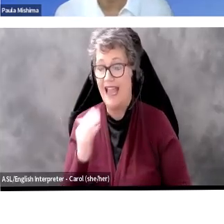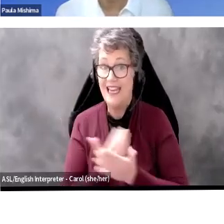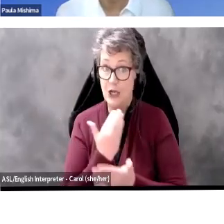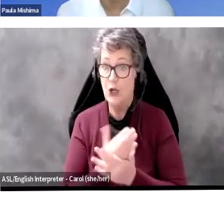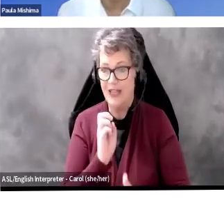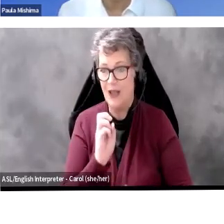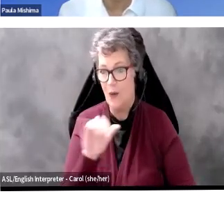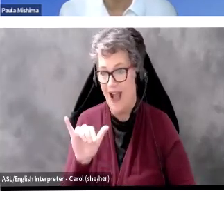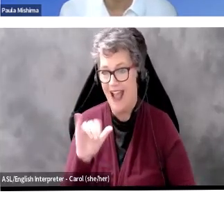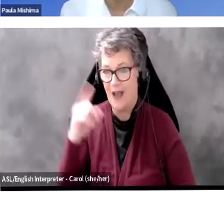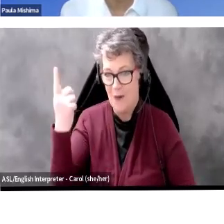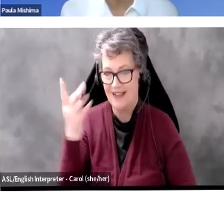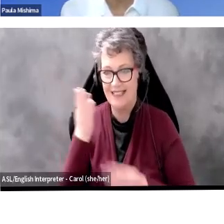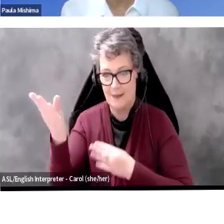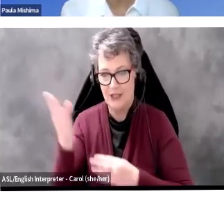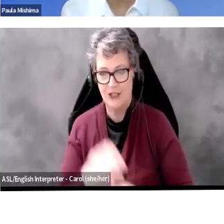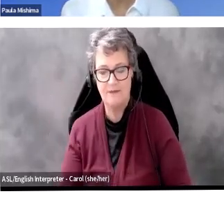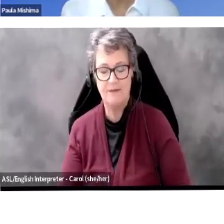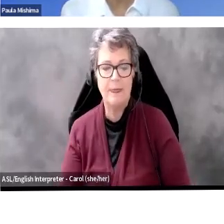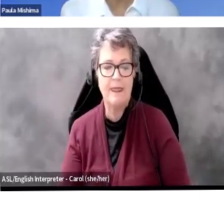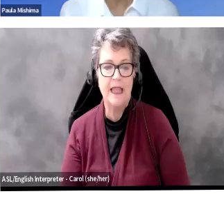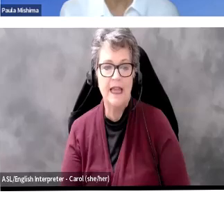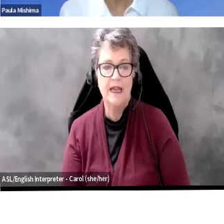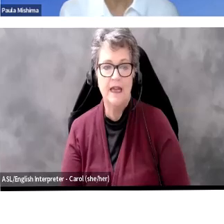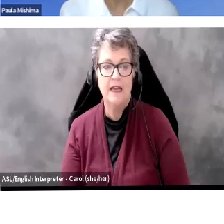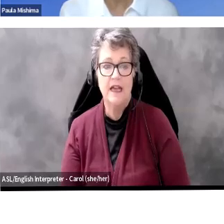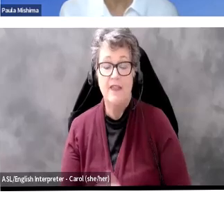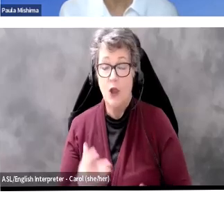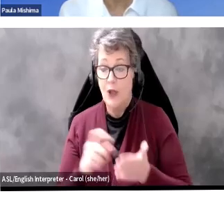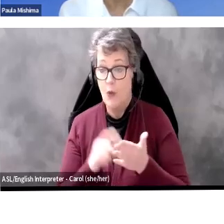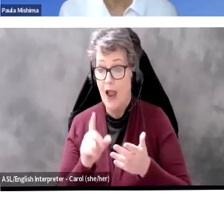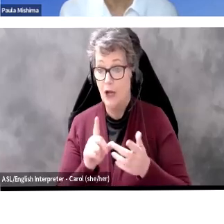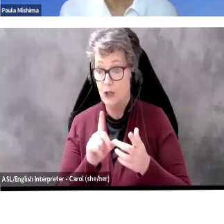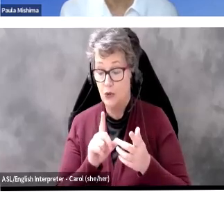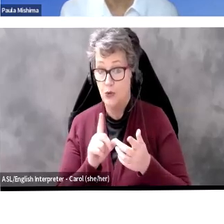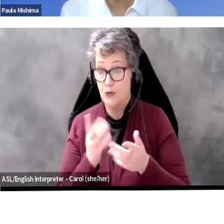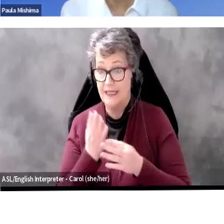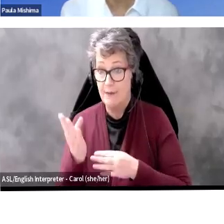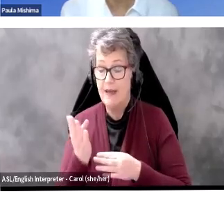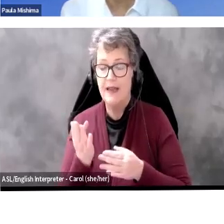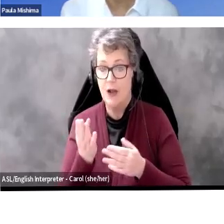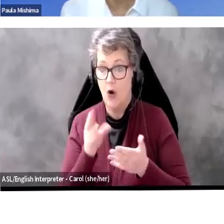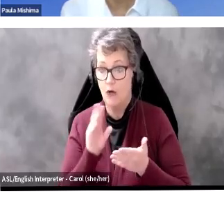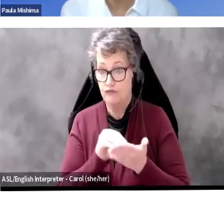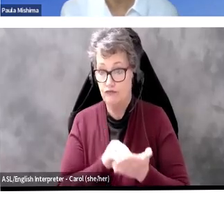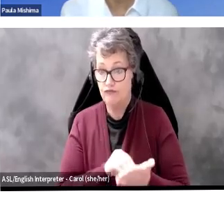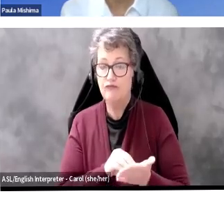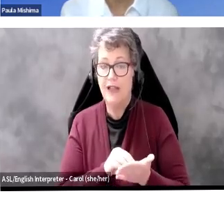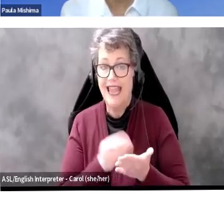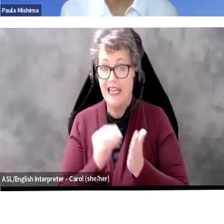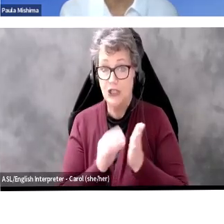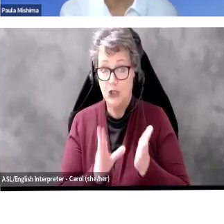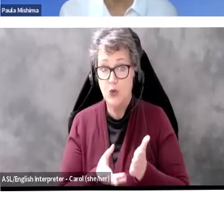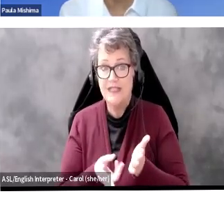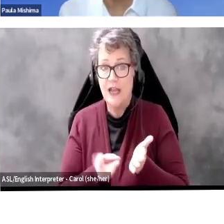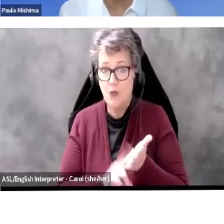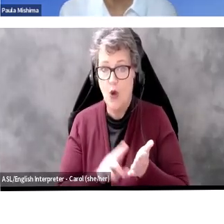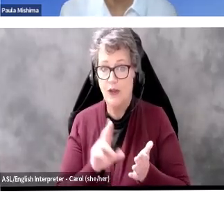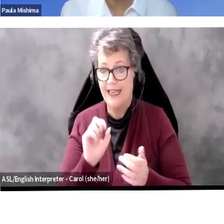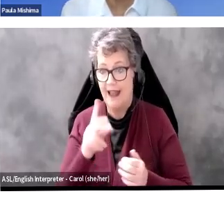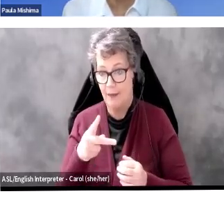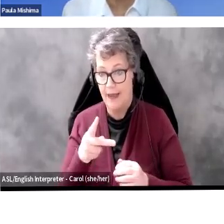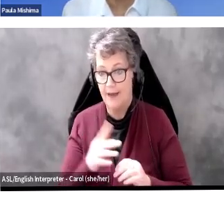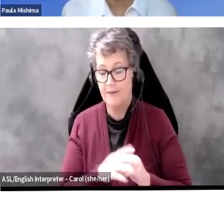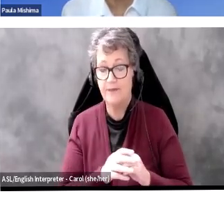end of year 1 submission, are any students who are enrolled in an ELP program. And enrolled